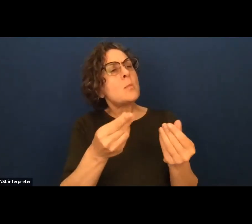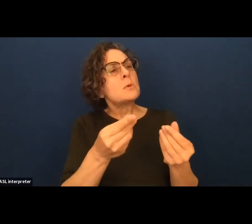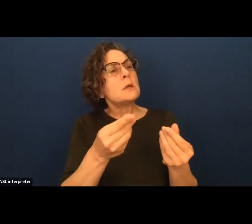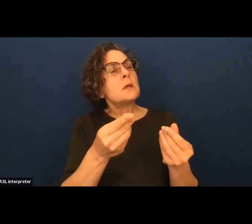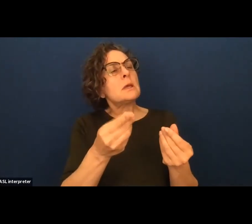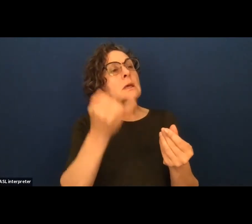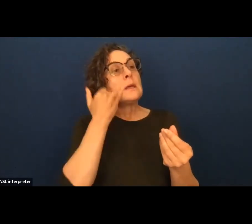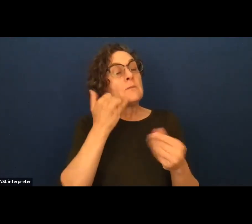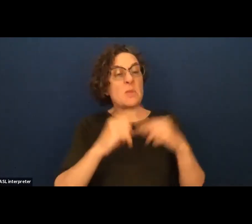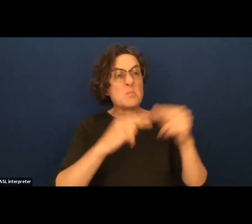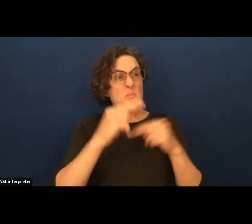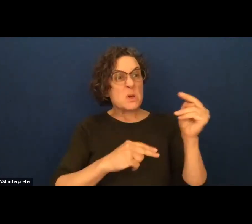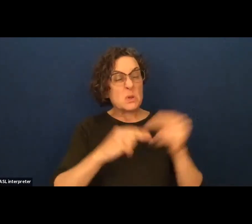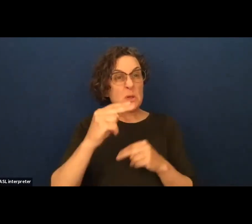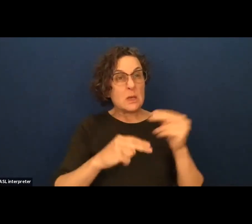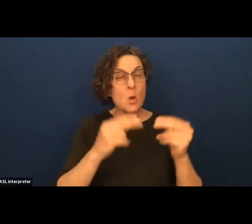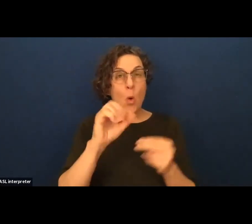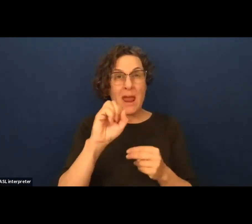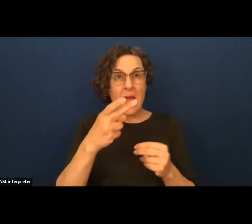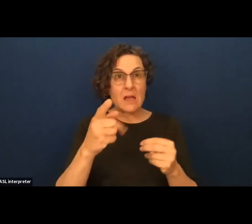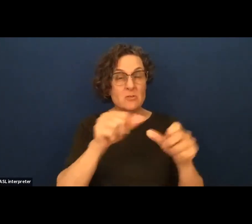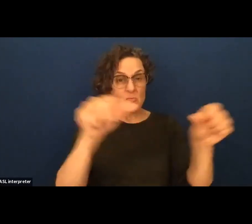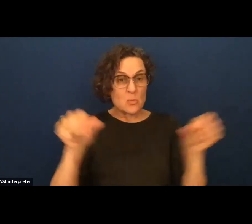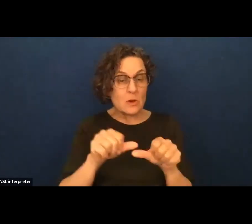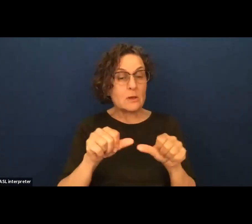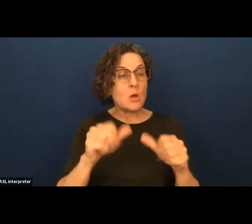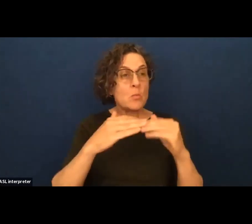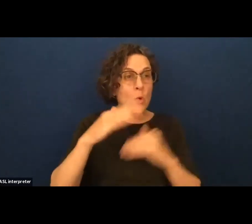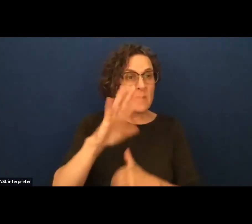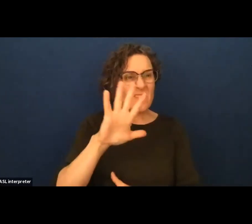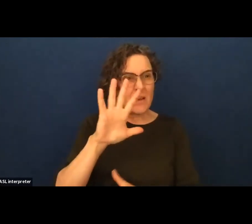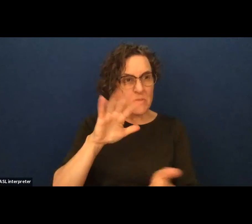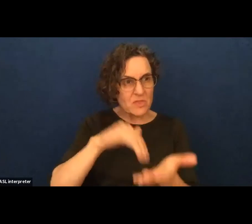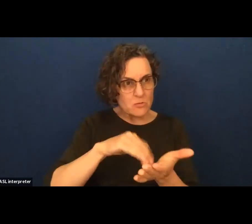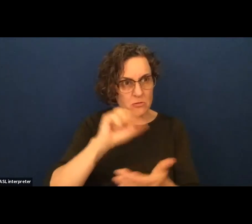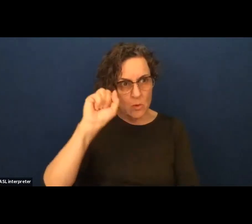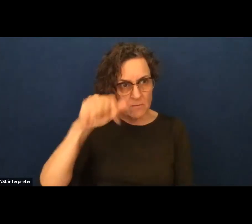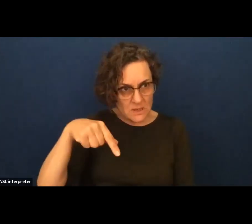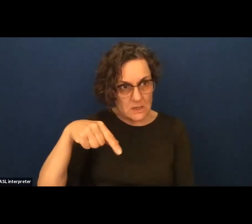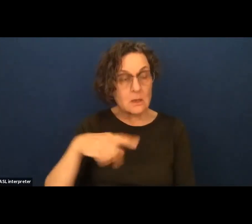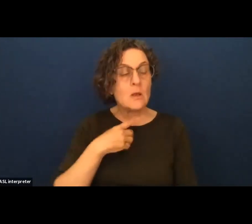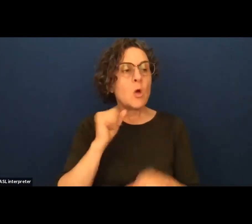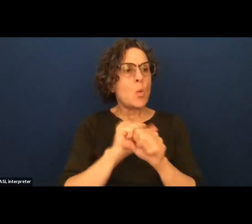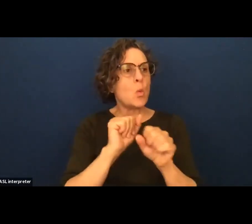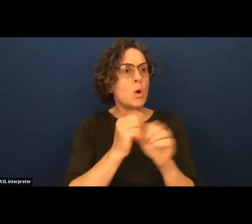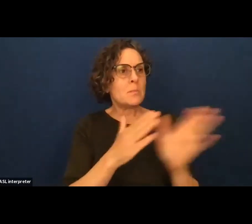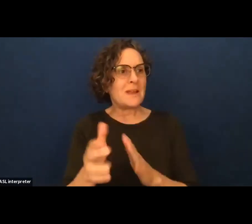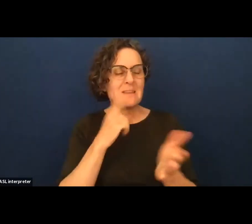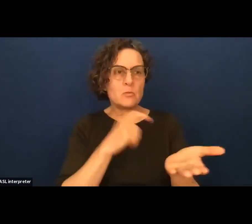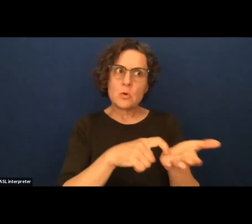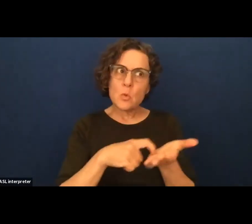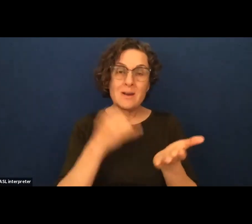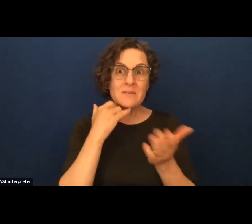greater than 5,000 square feet. It mentions in the work plan templates to consult the county.